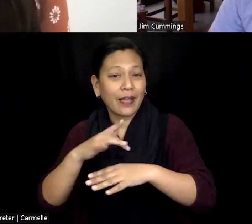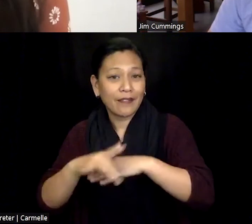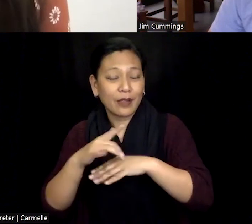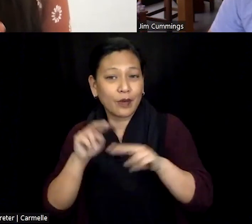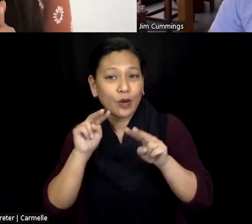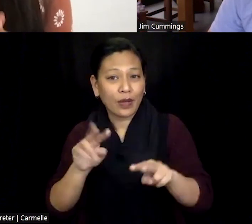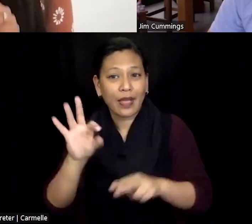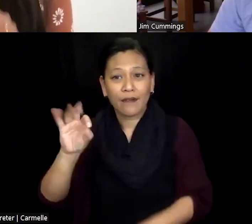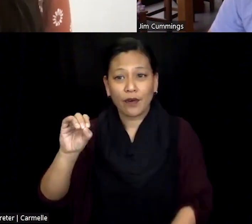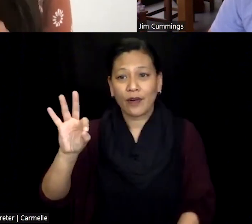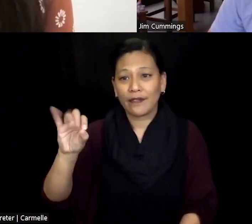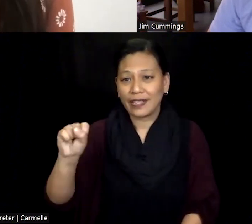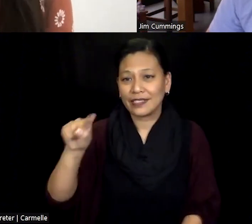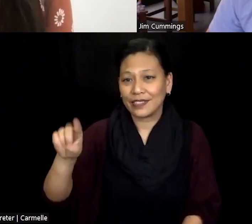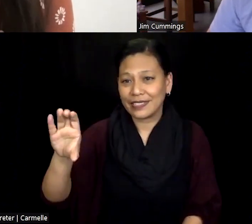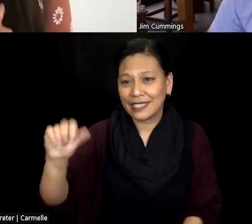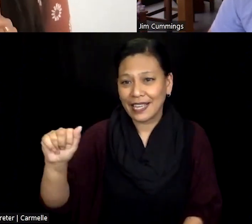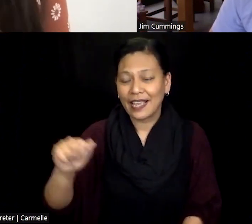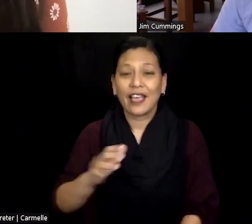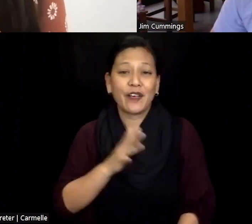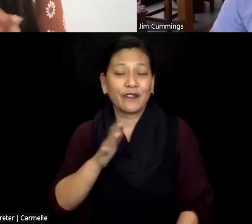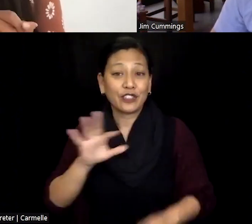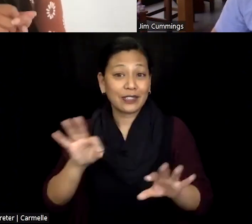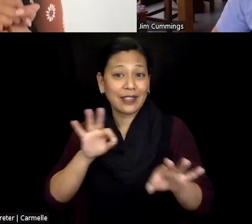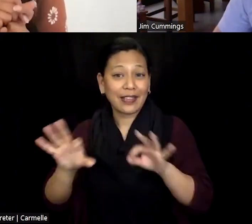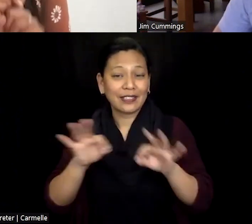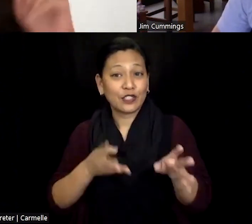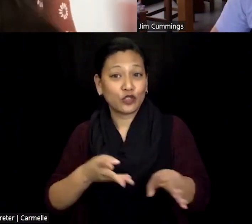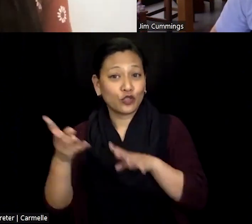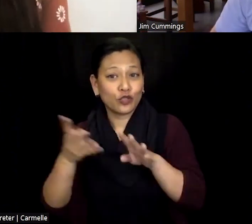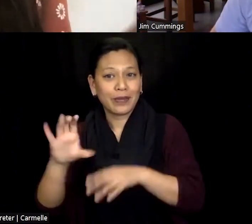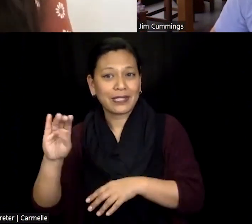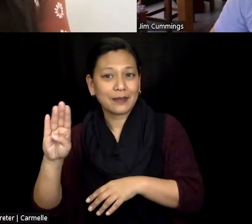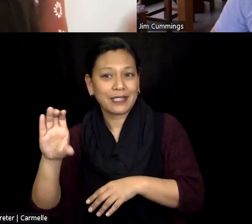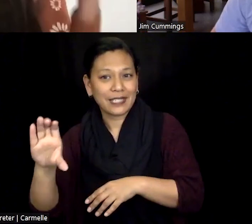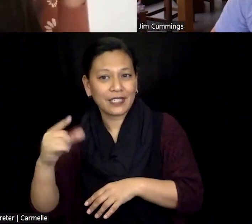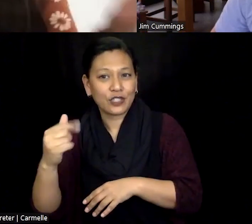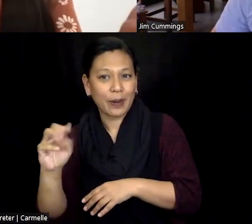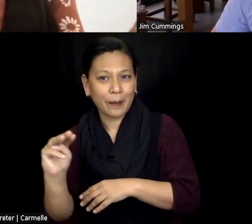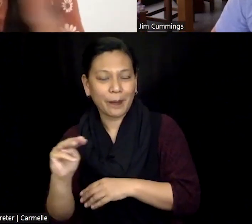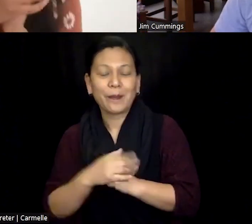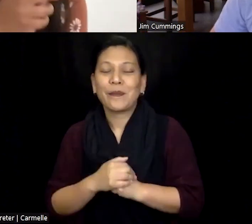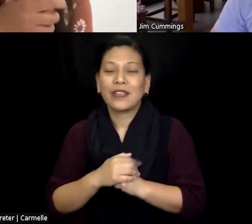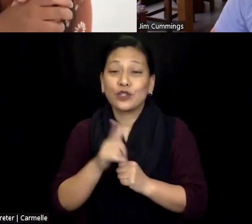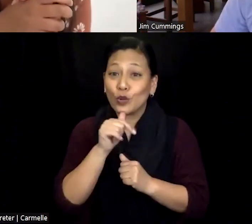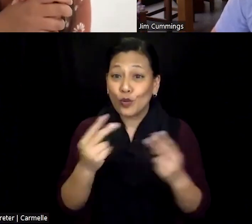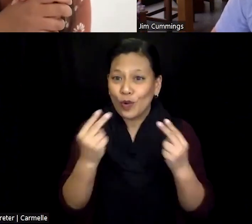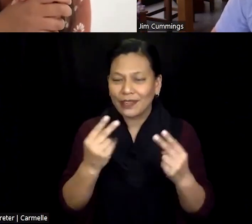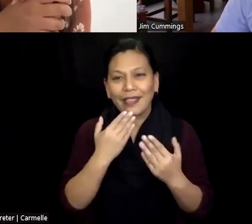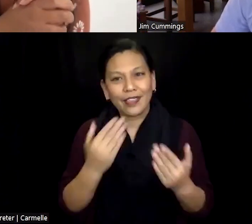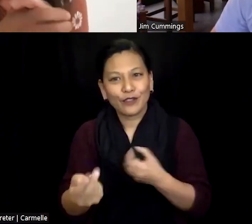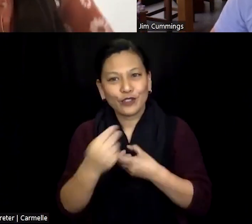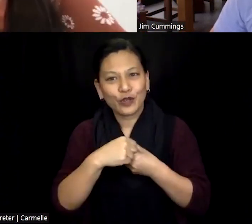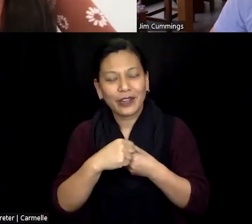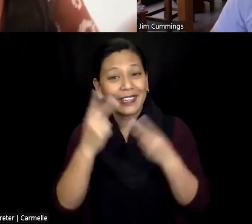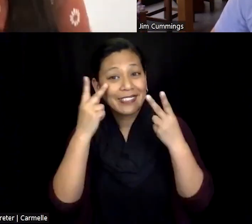view on fofs.ca, and the official selection is streaming on CBC Gem. So everyone to watch, thank you so much for